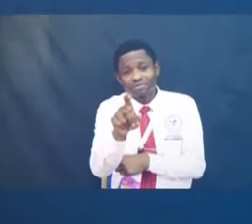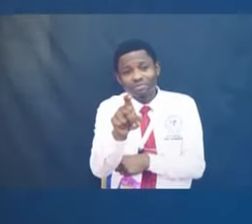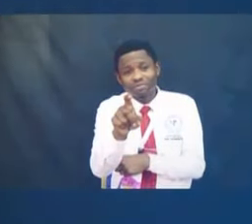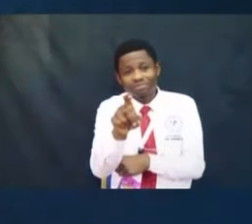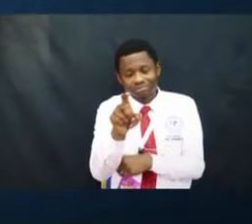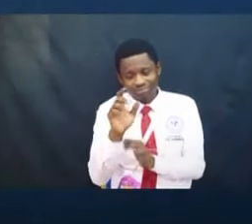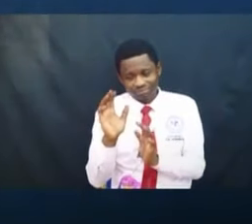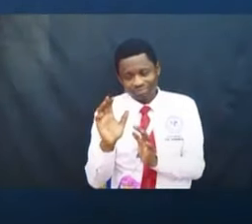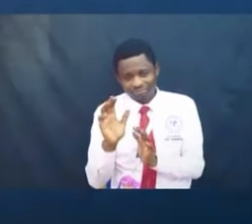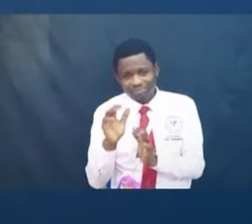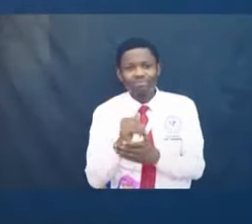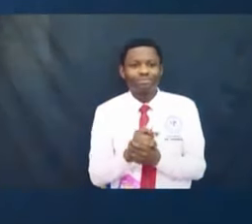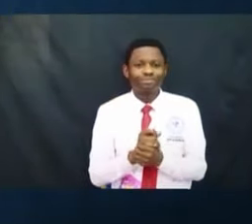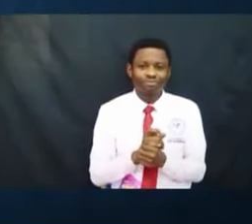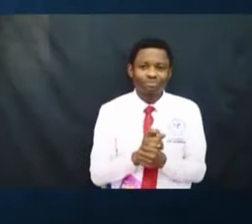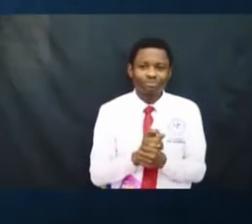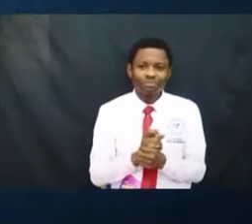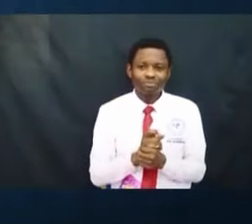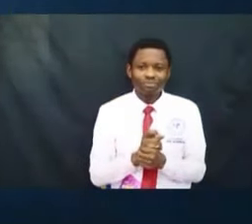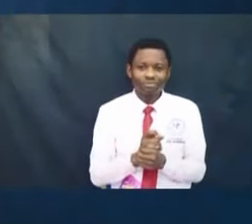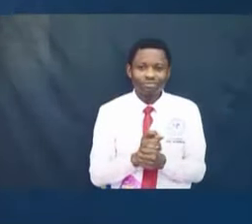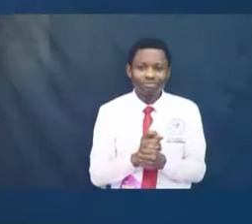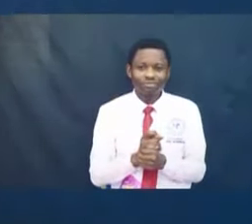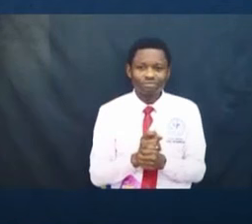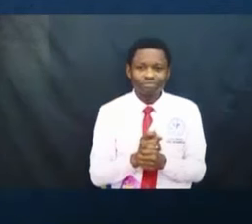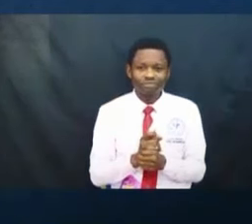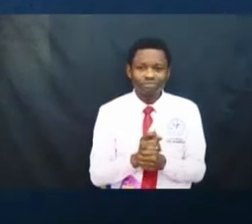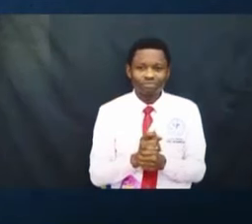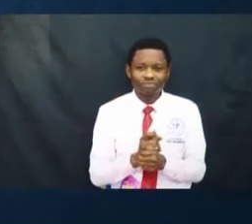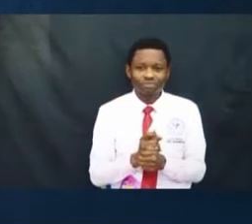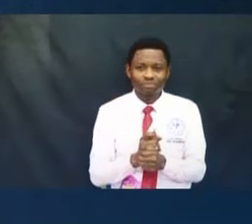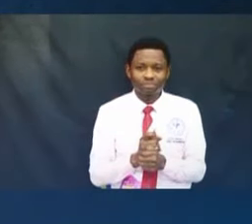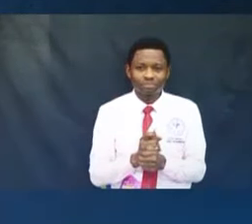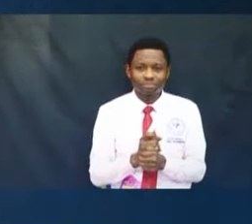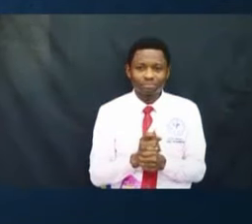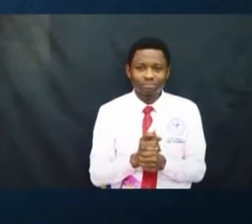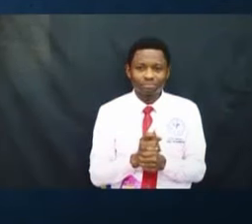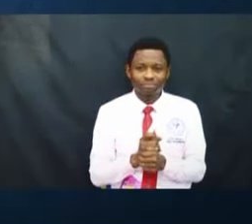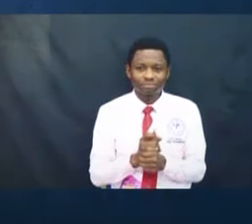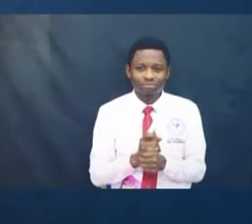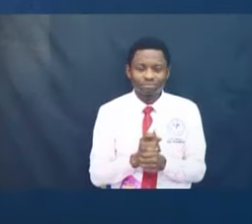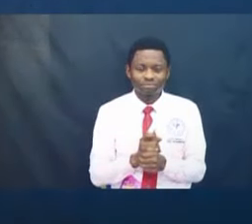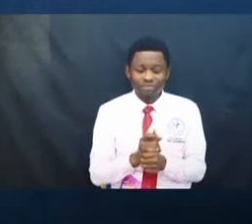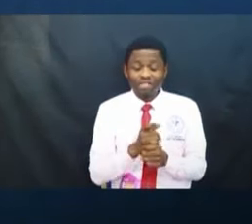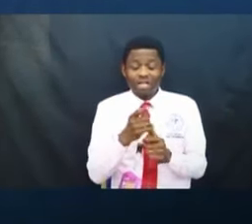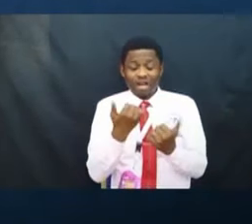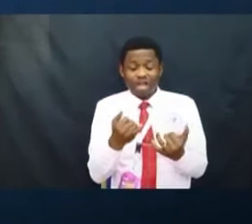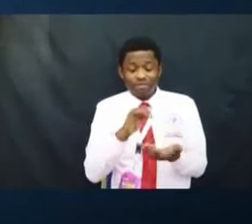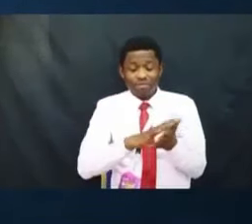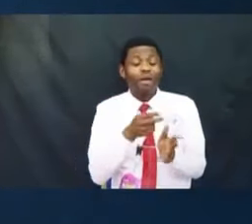Now, so you cannot go like a month and not go running after the salvation of